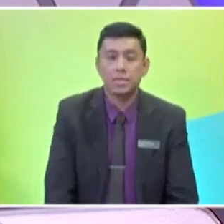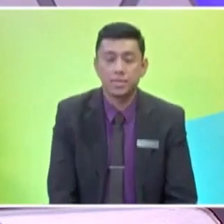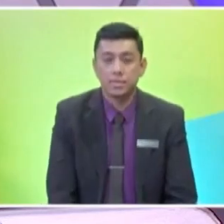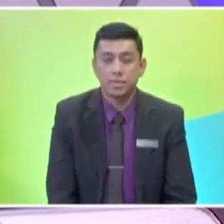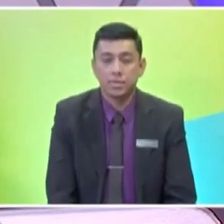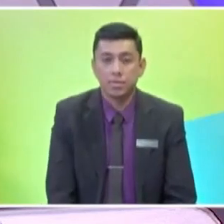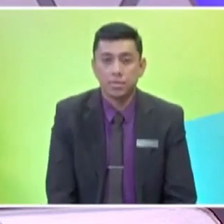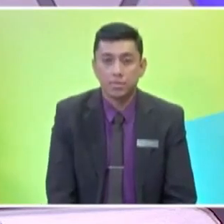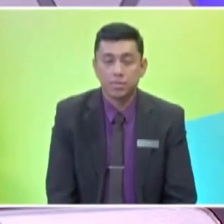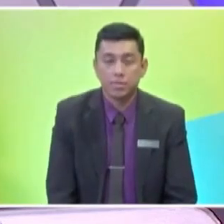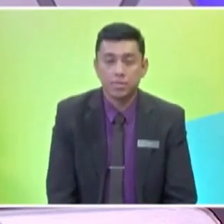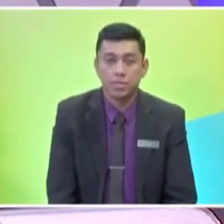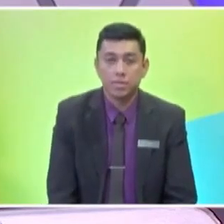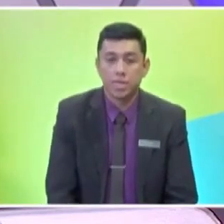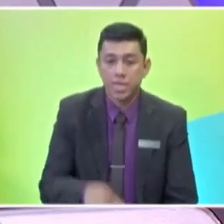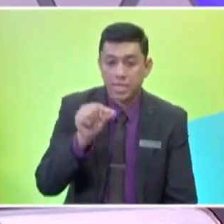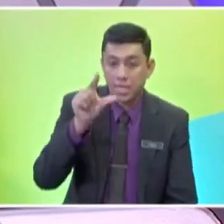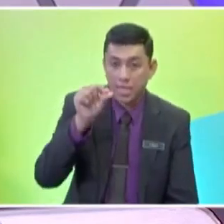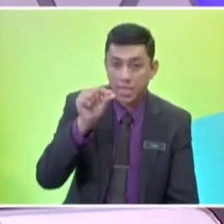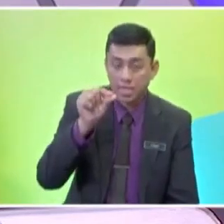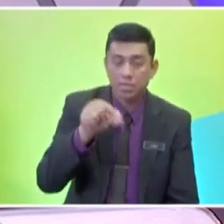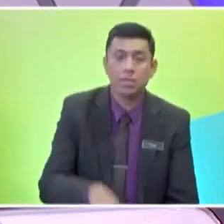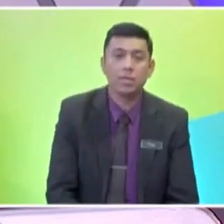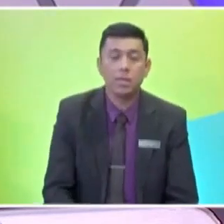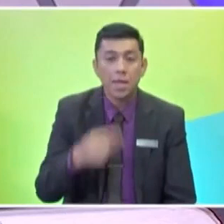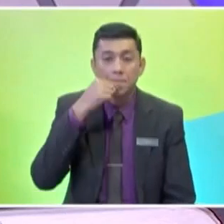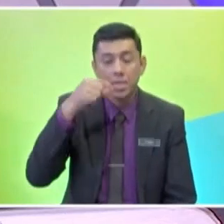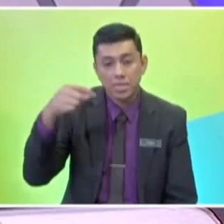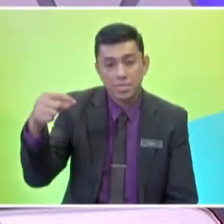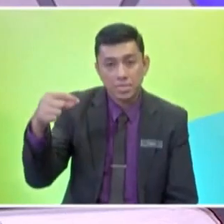Maybe double-sided tape. A pencil.